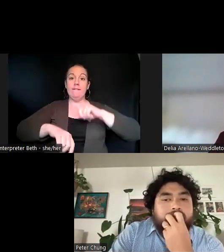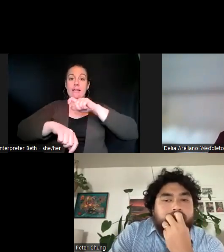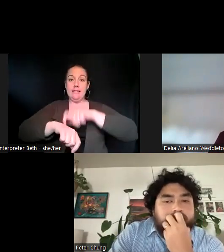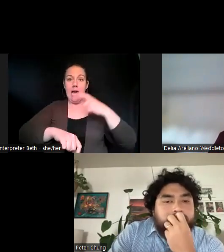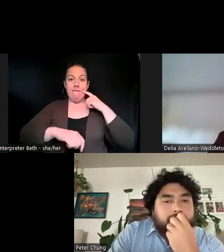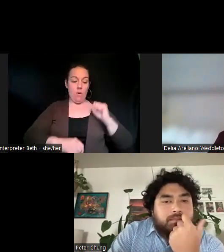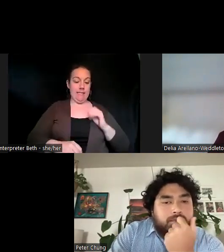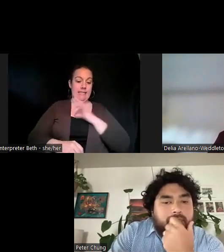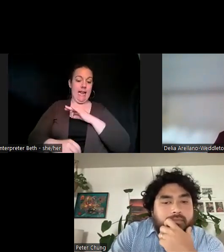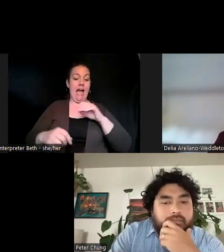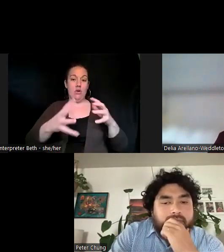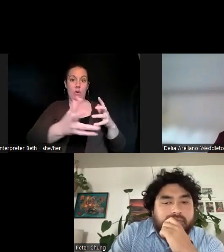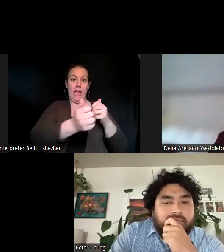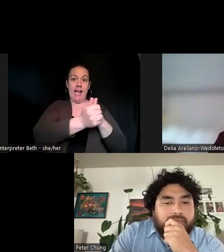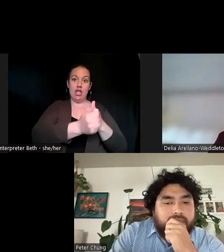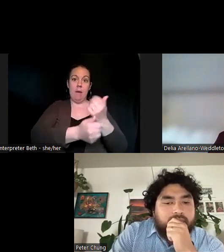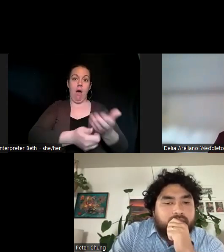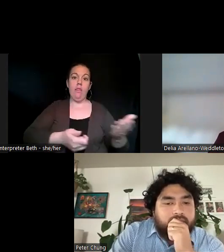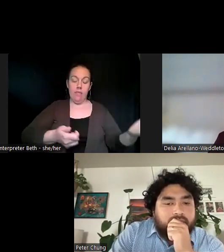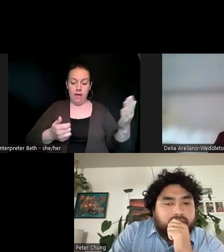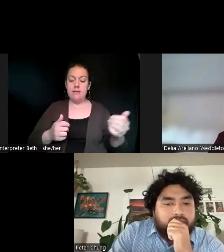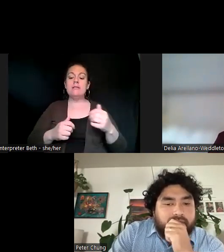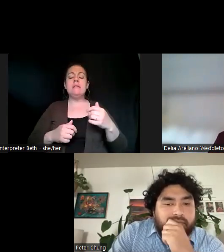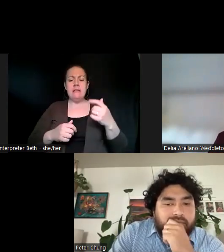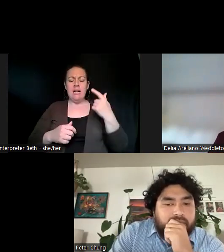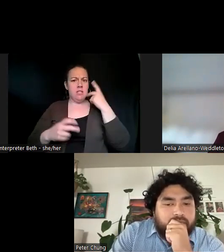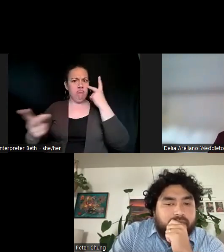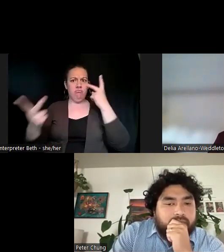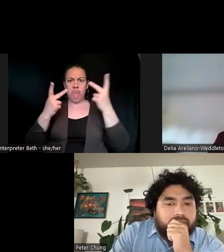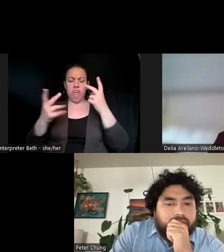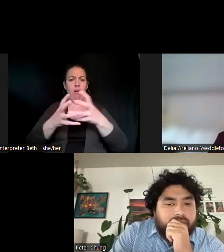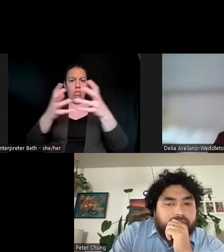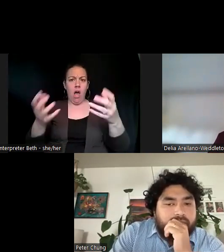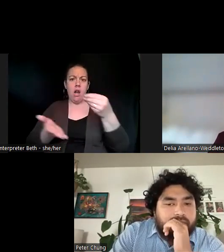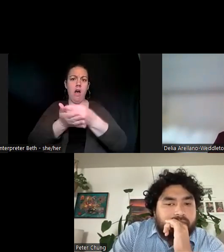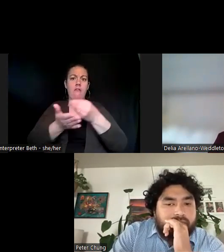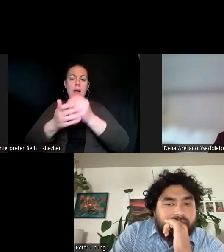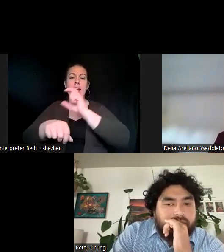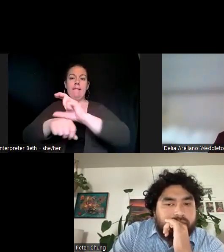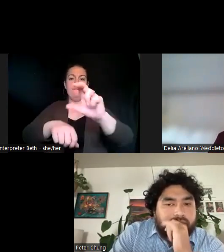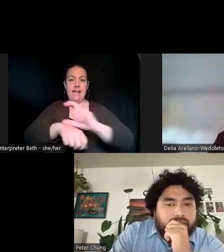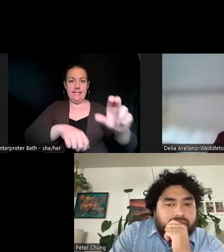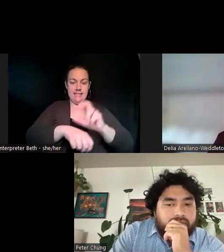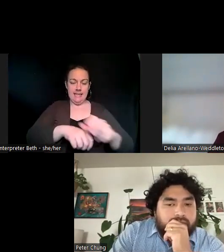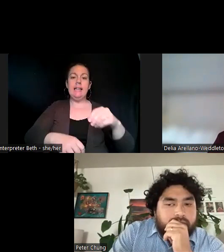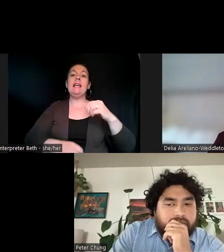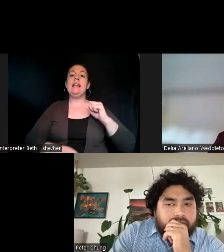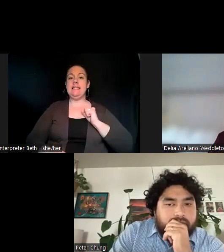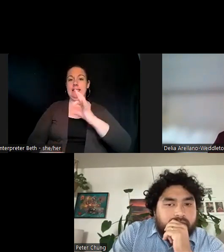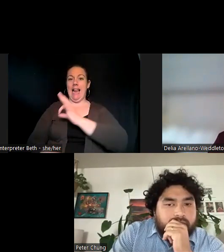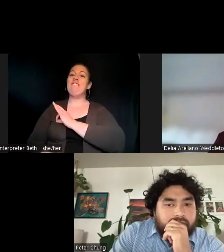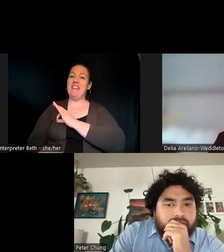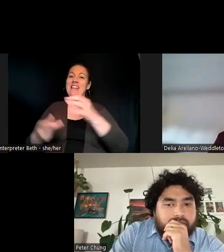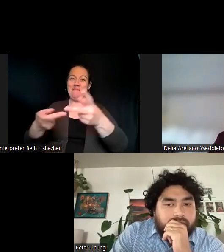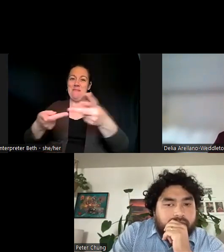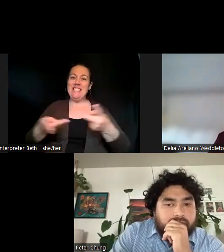impacts of the pandemic. I've seen lots and lots of money invested in staffing positions. There's been